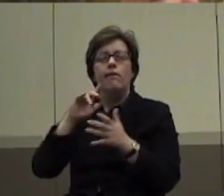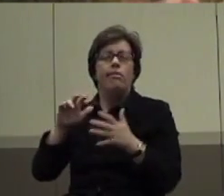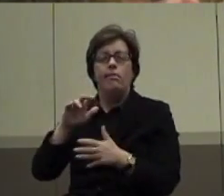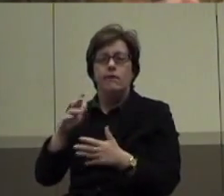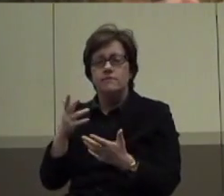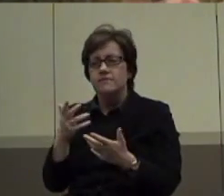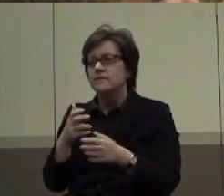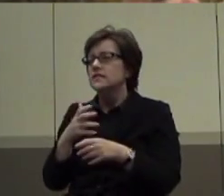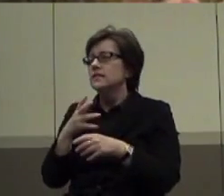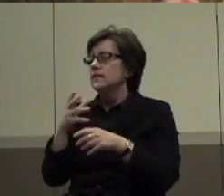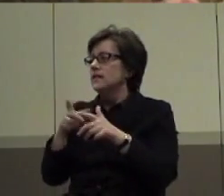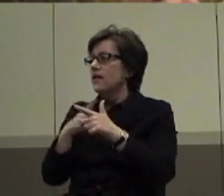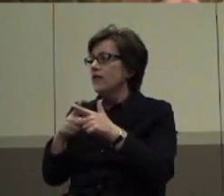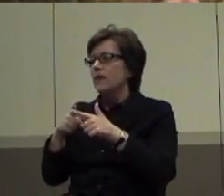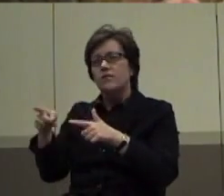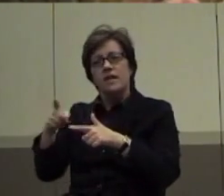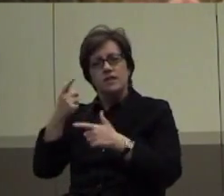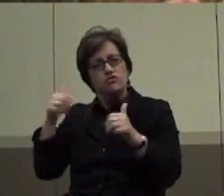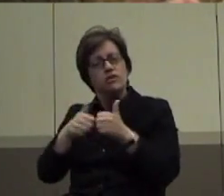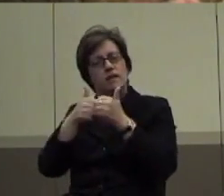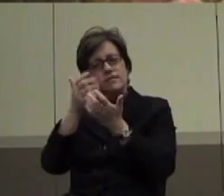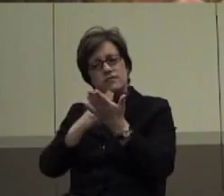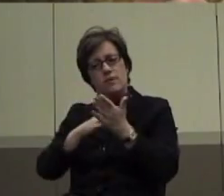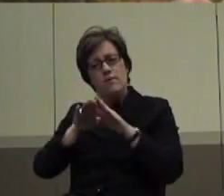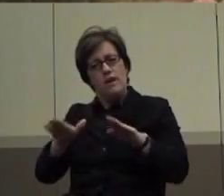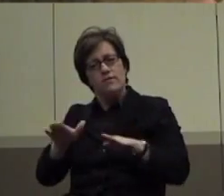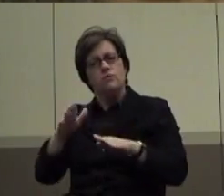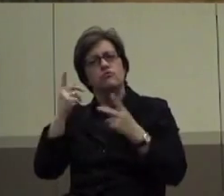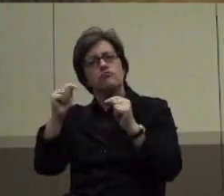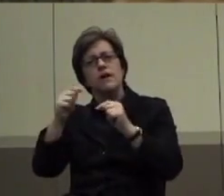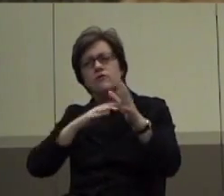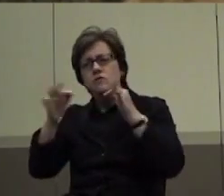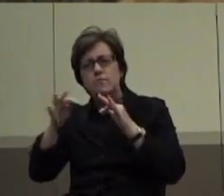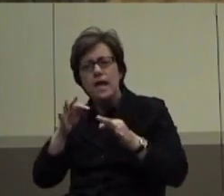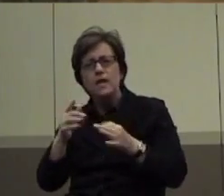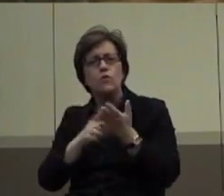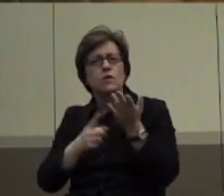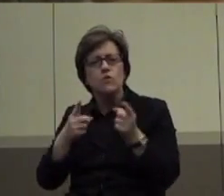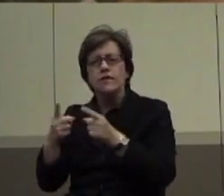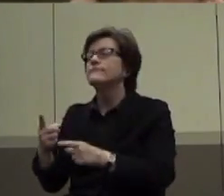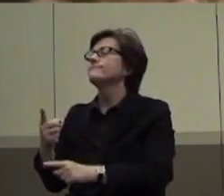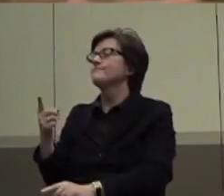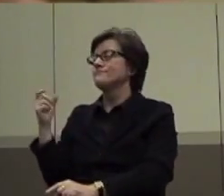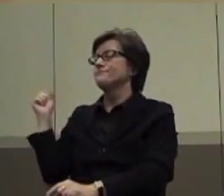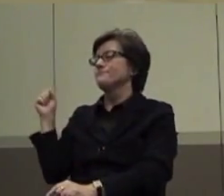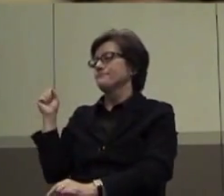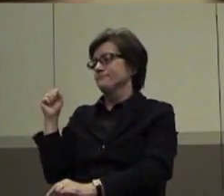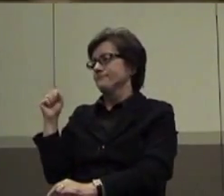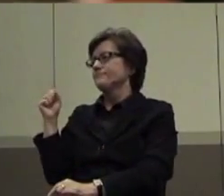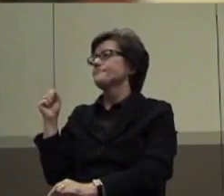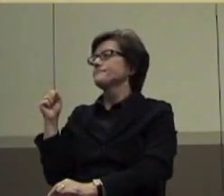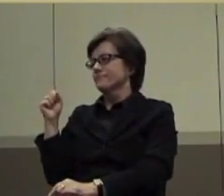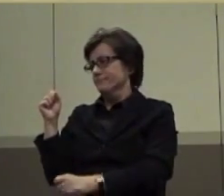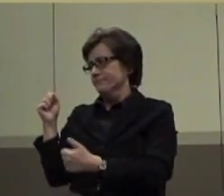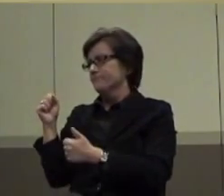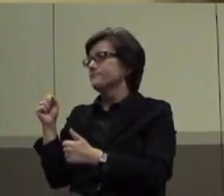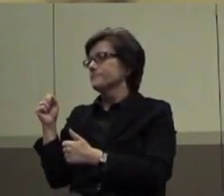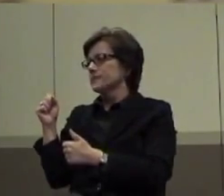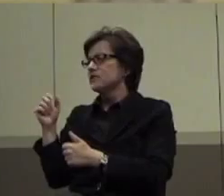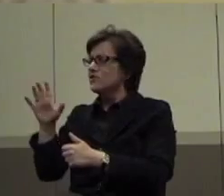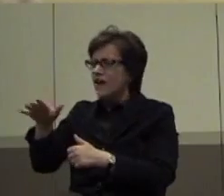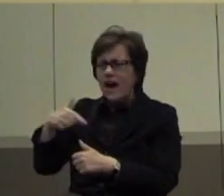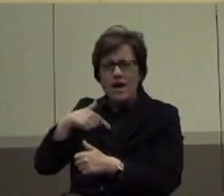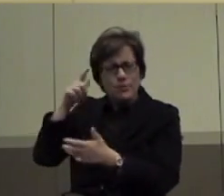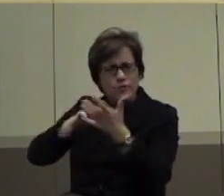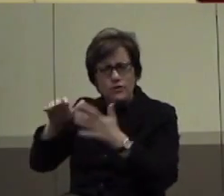then being challenged on some level to try to explain what's going on. Absolutely. That's kind of thing. I'm just a little confused here.